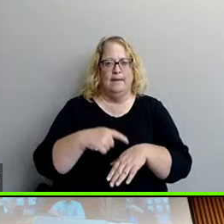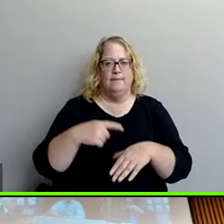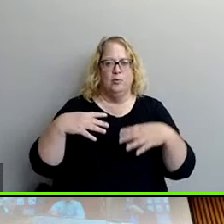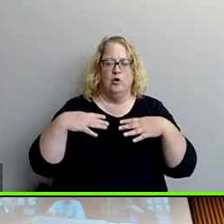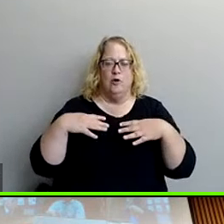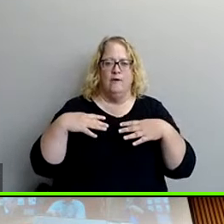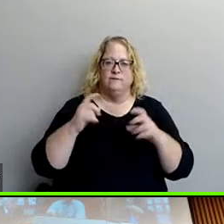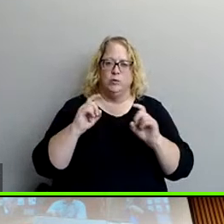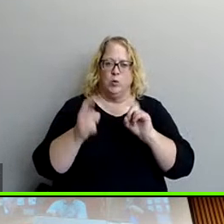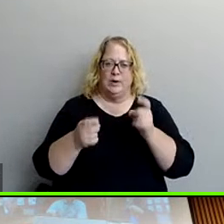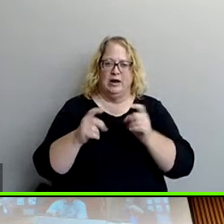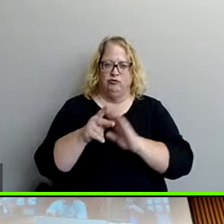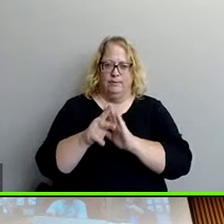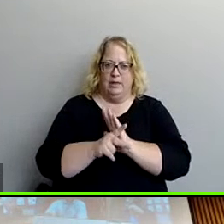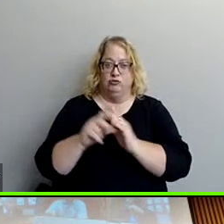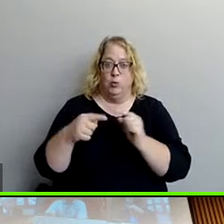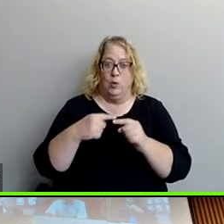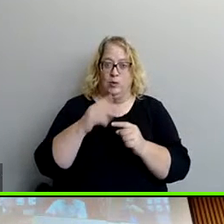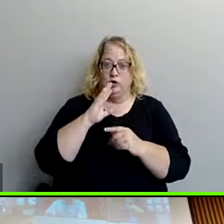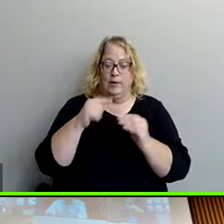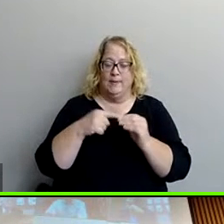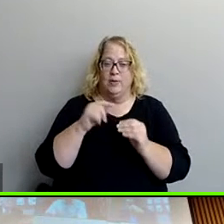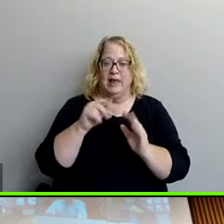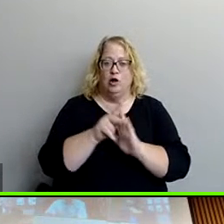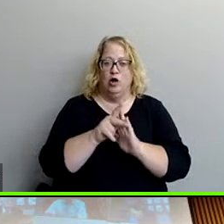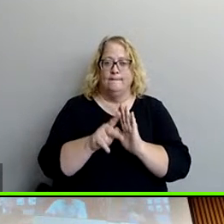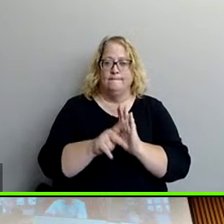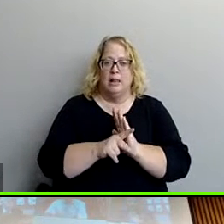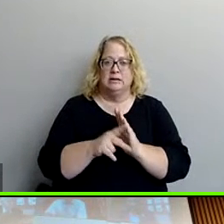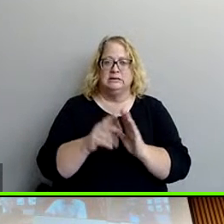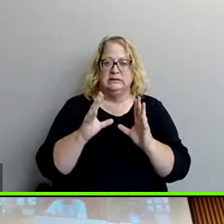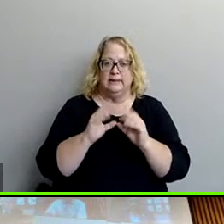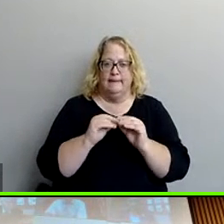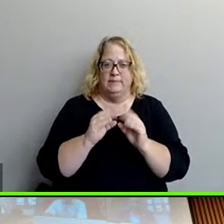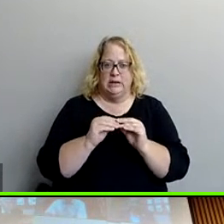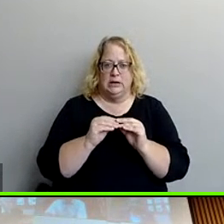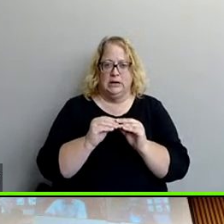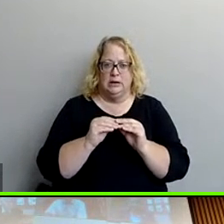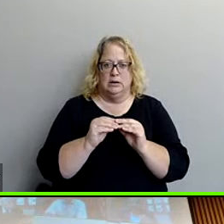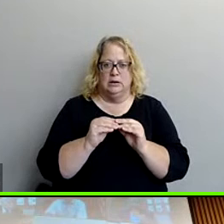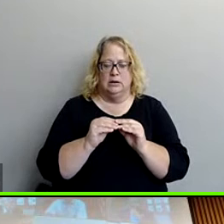policy. When we talked about this in our policy meeting, it was brought to